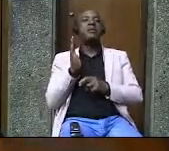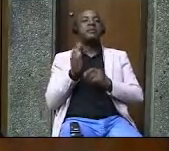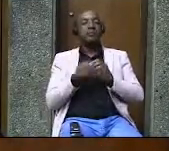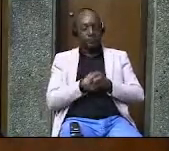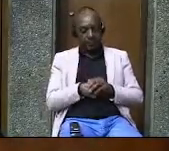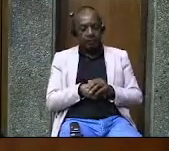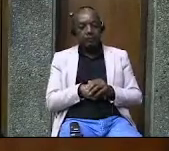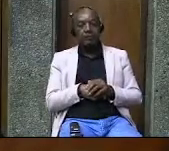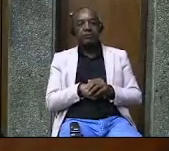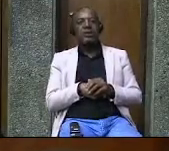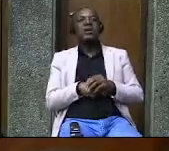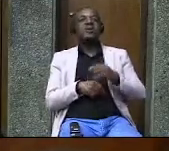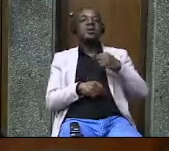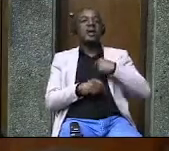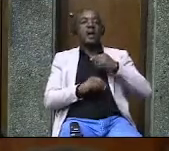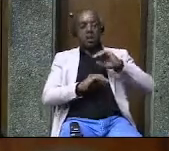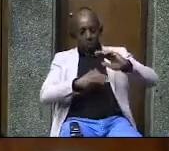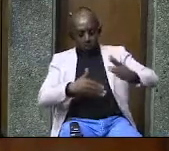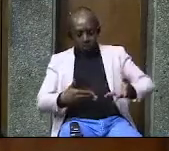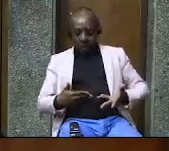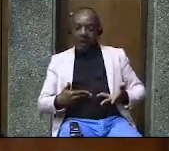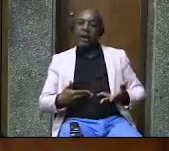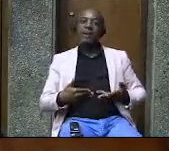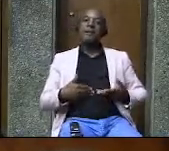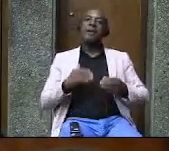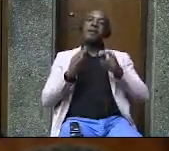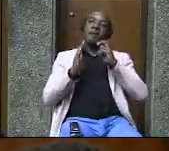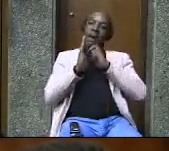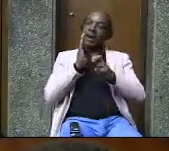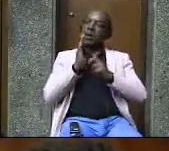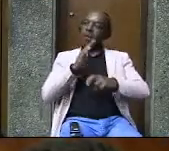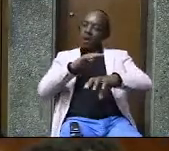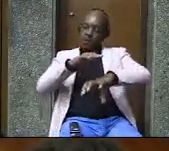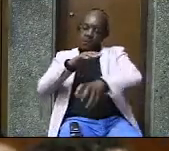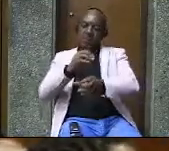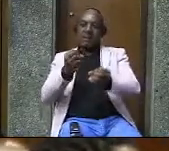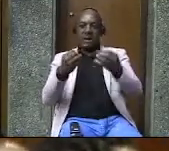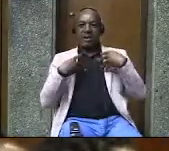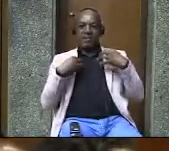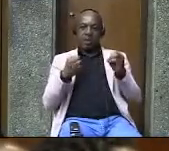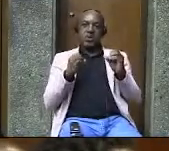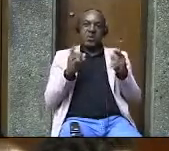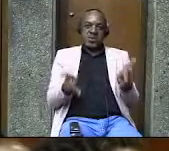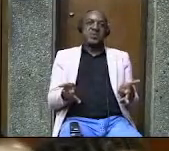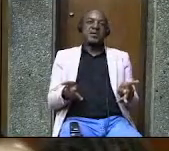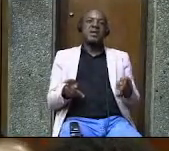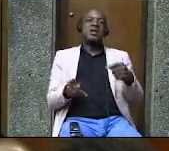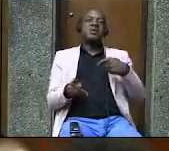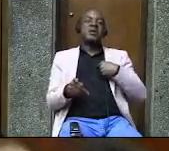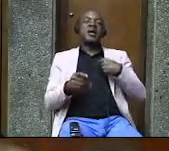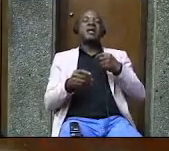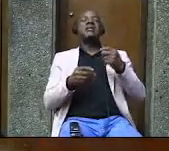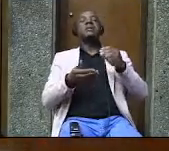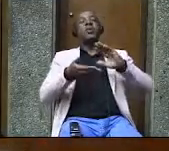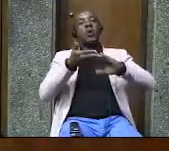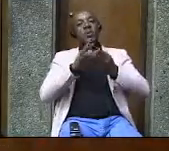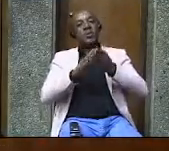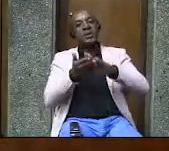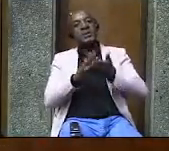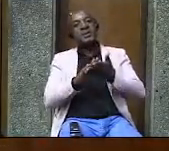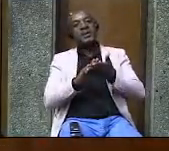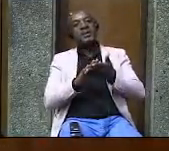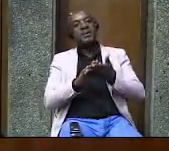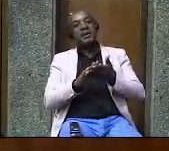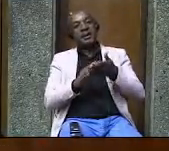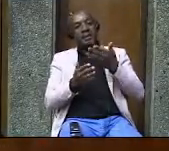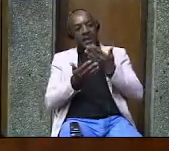the provincial legislature for giving us this platform for us as normal residents and leadership to engage on these